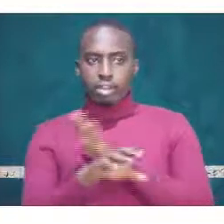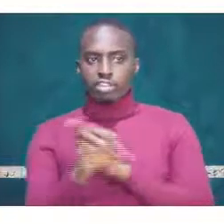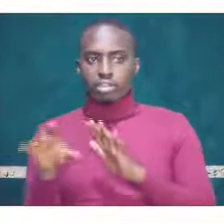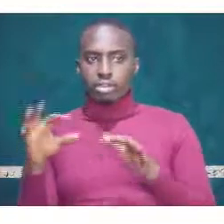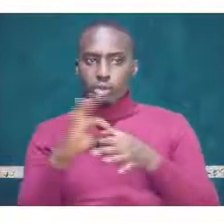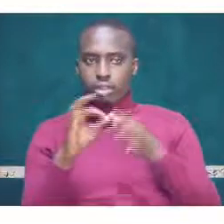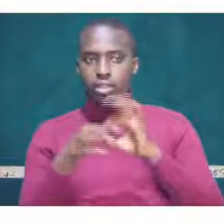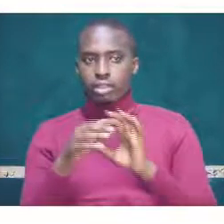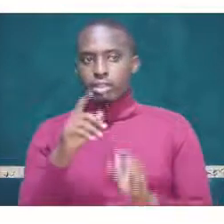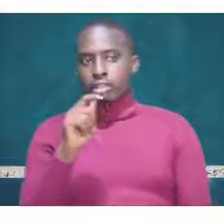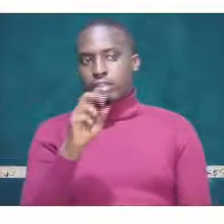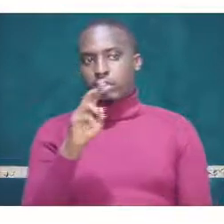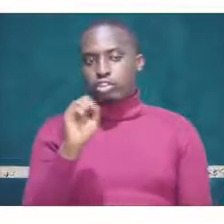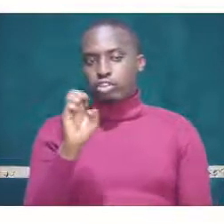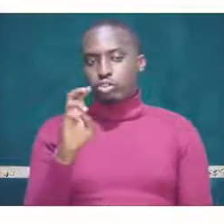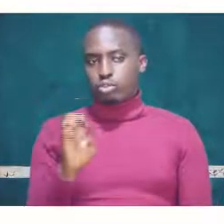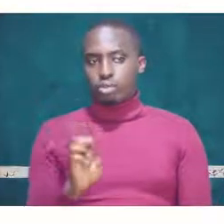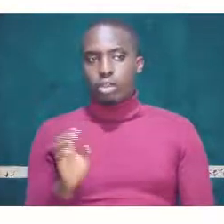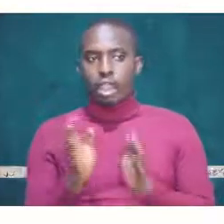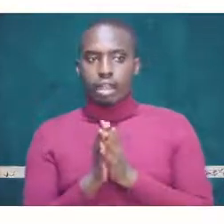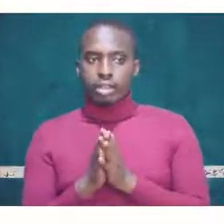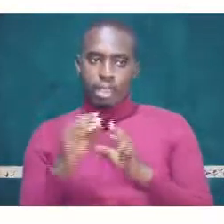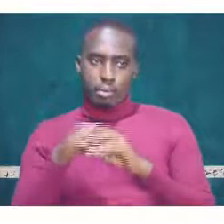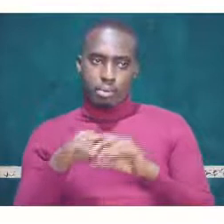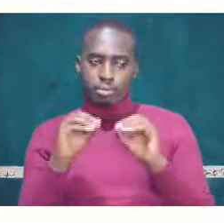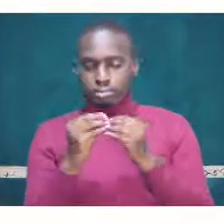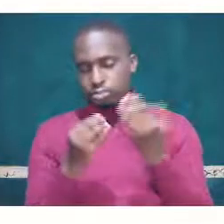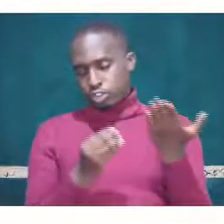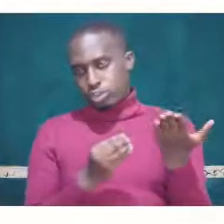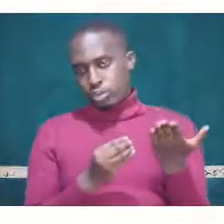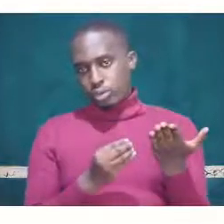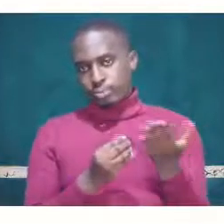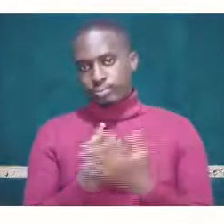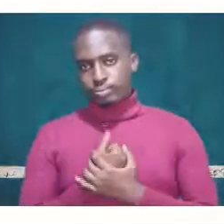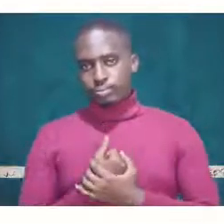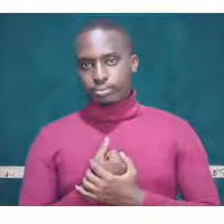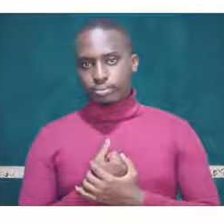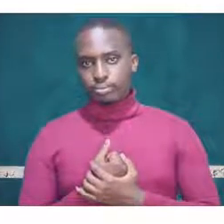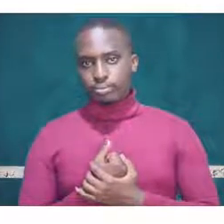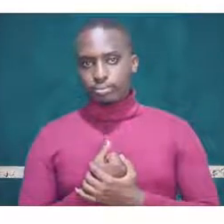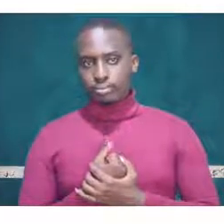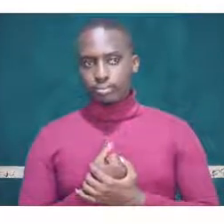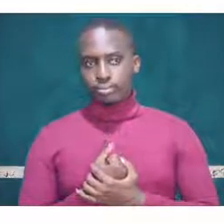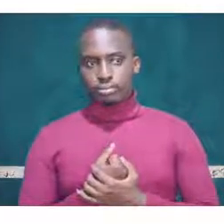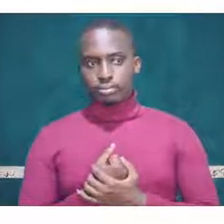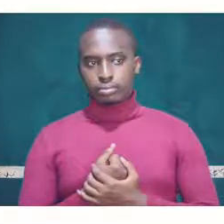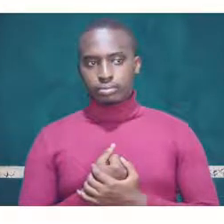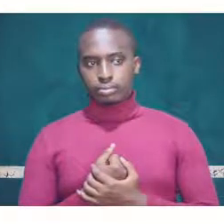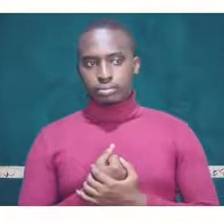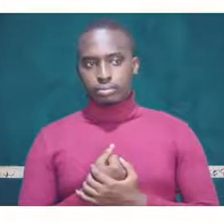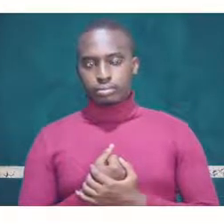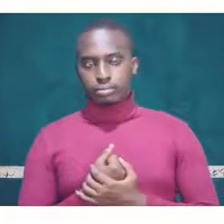tissues, fibers, and even lymphatic organs, including the lymph nodes, tensors,